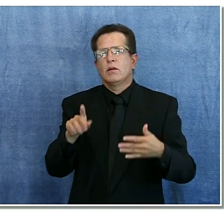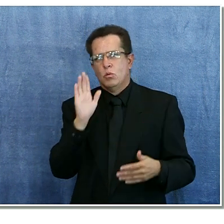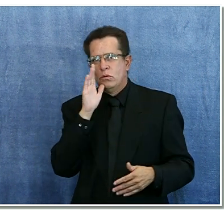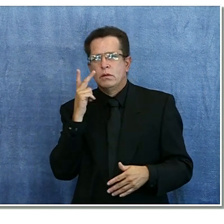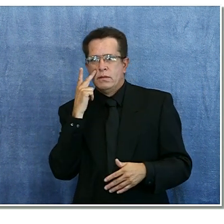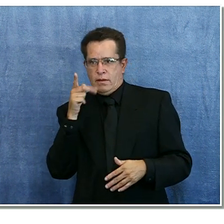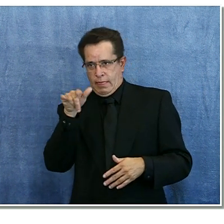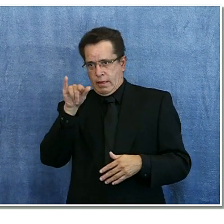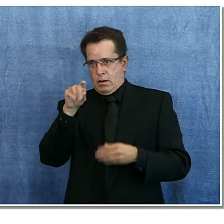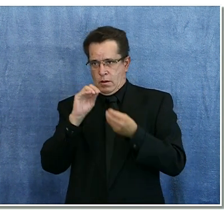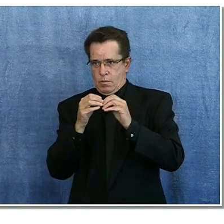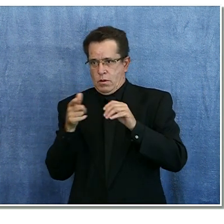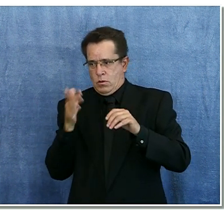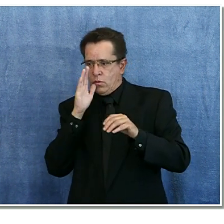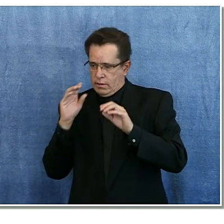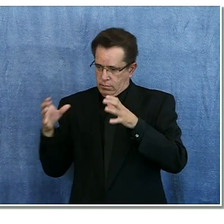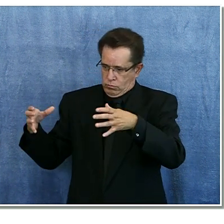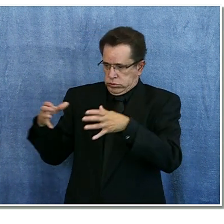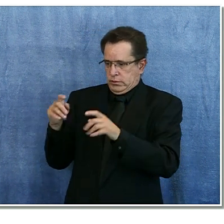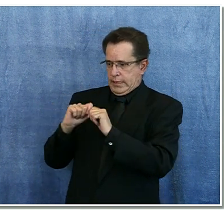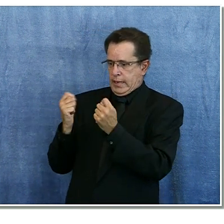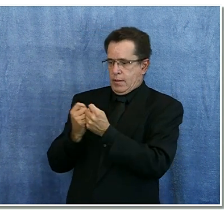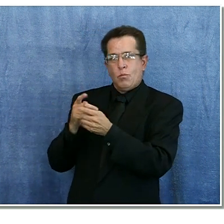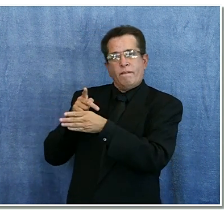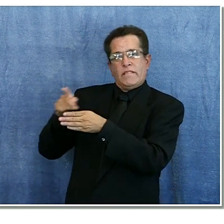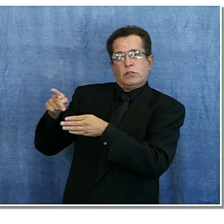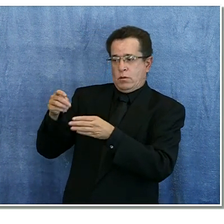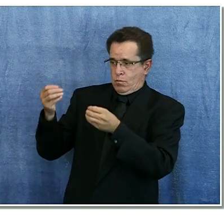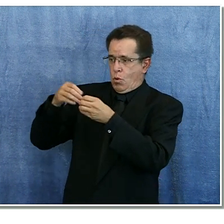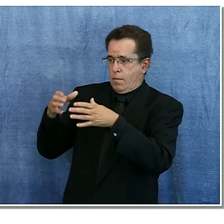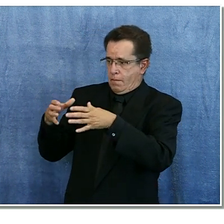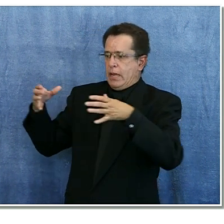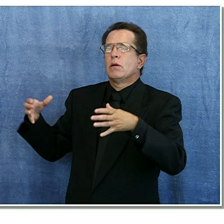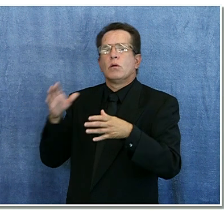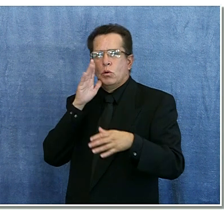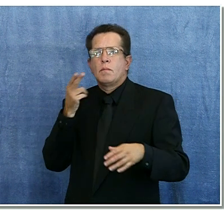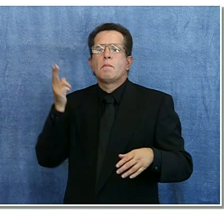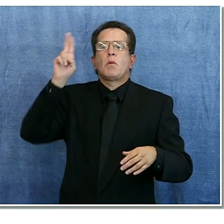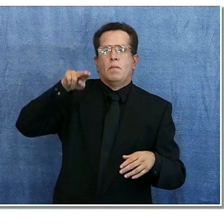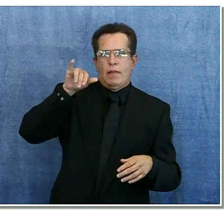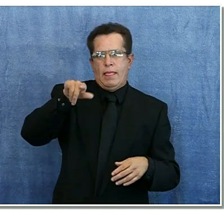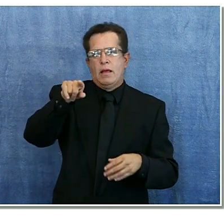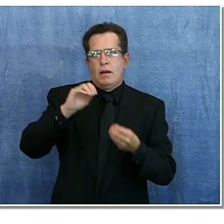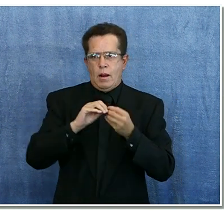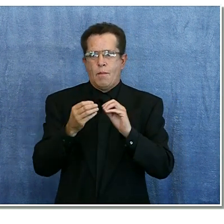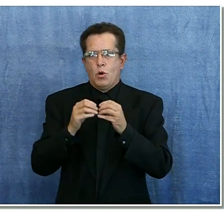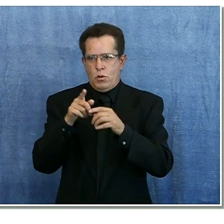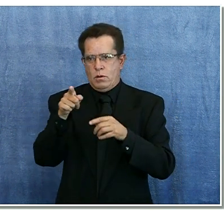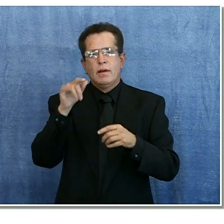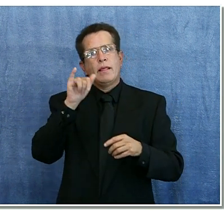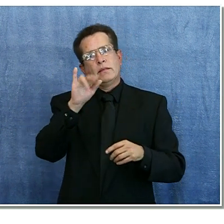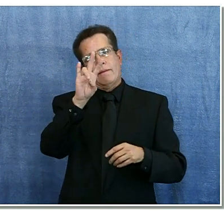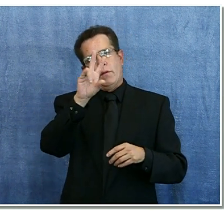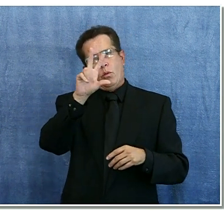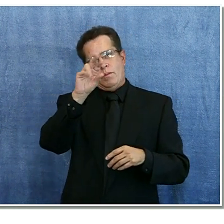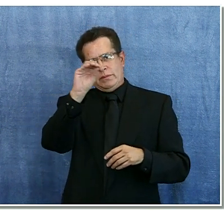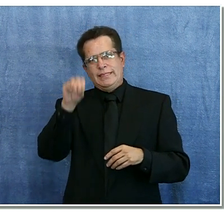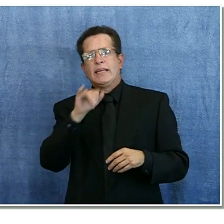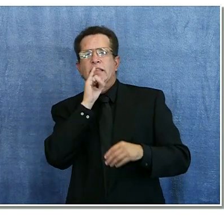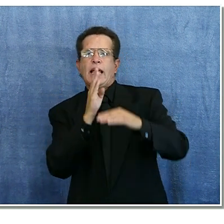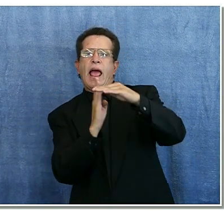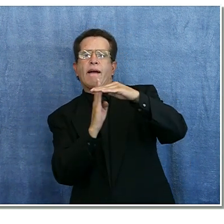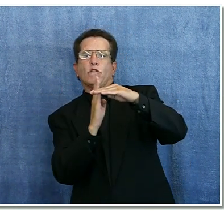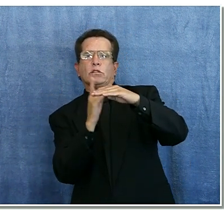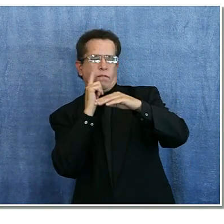that target reached. Keep in mind the 73% is an average of the last 7